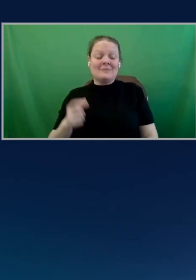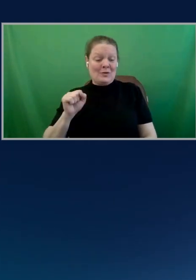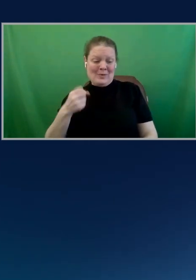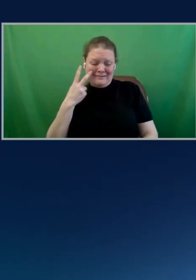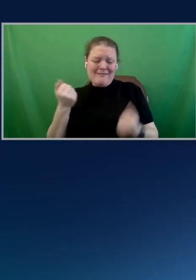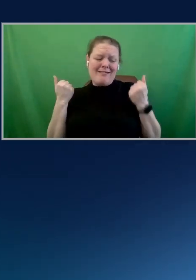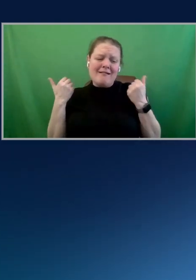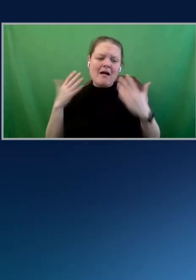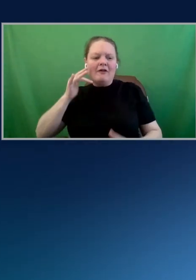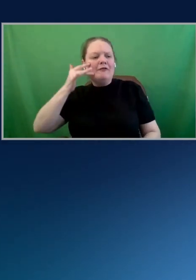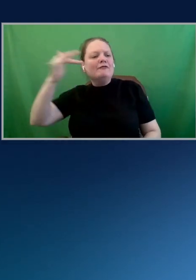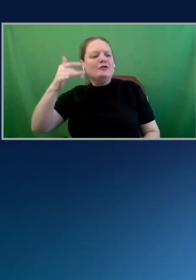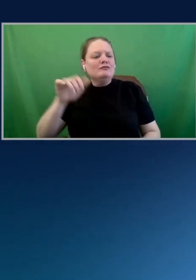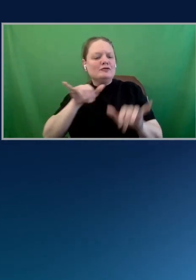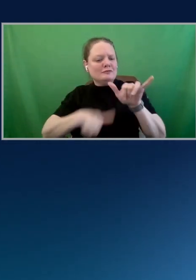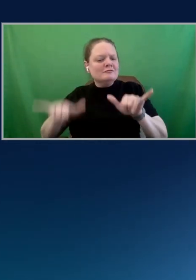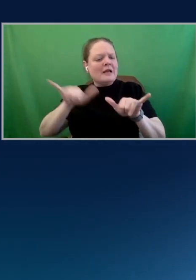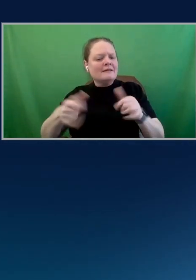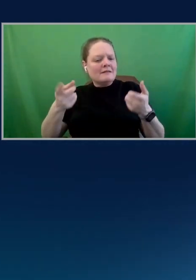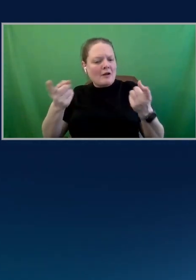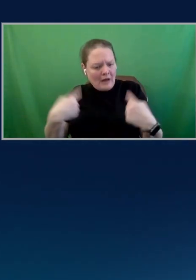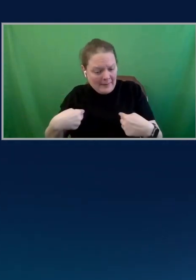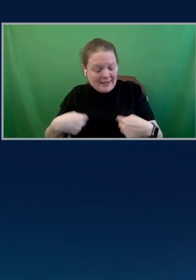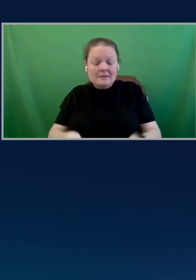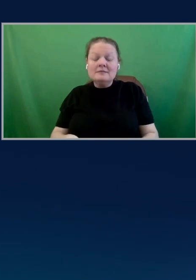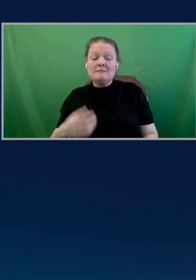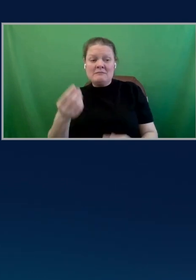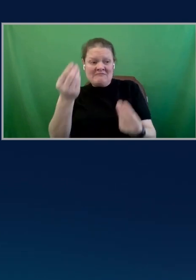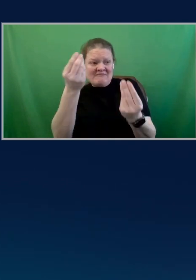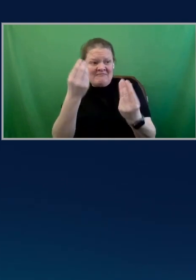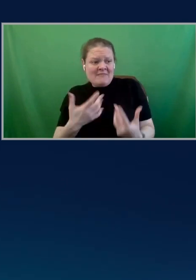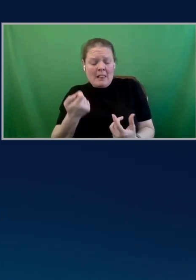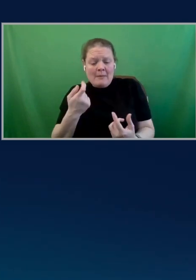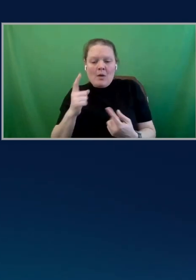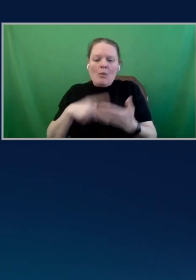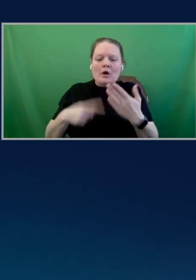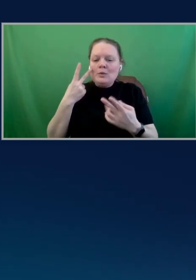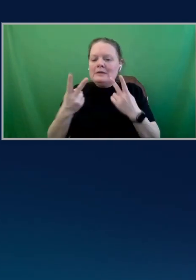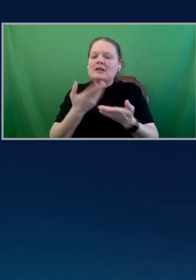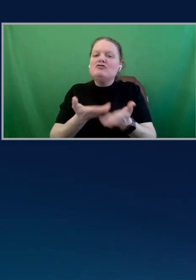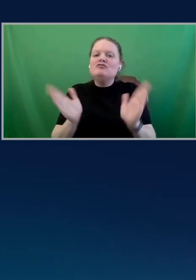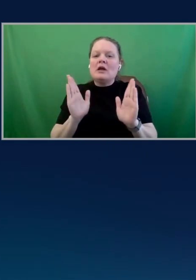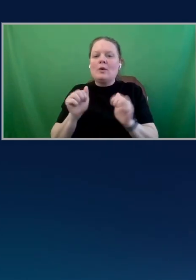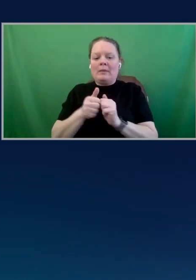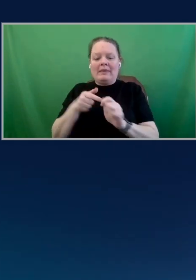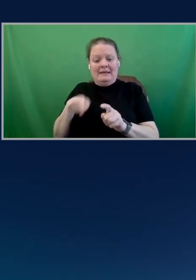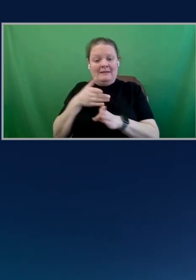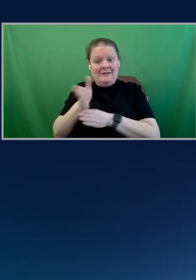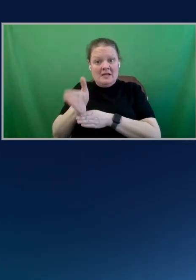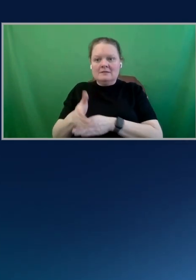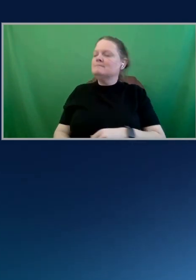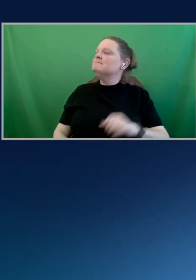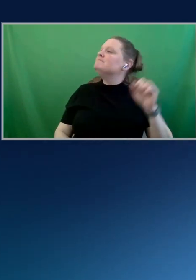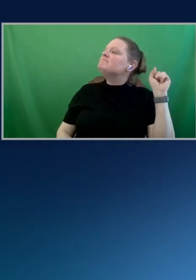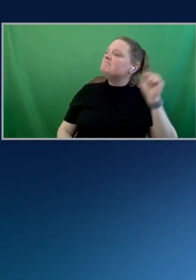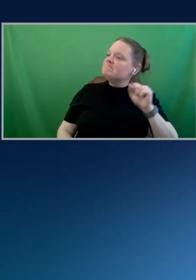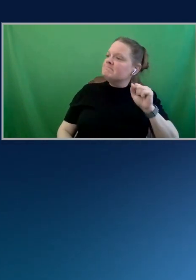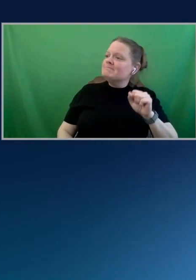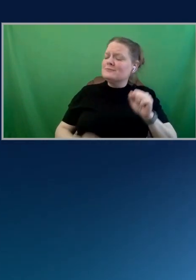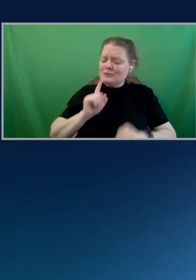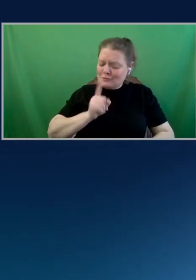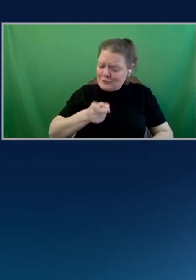trends coming. Can you tell us a little bit about what you're seeing in general in this field? Yeah, so I would